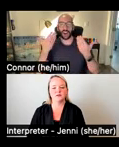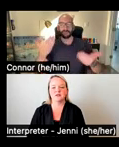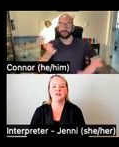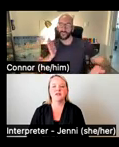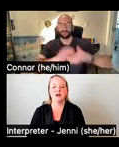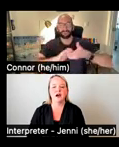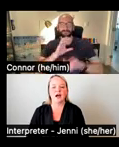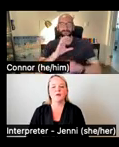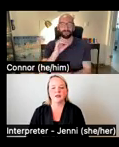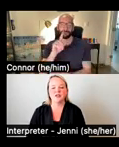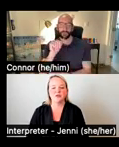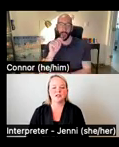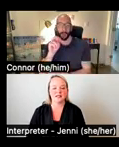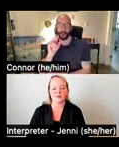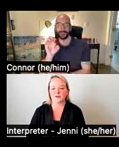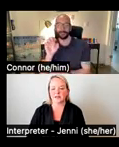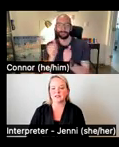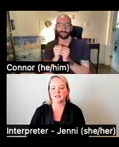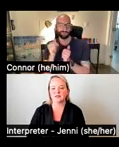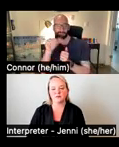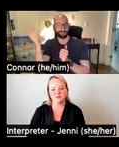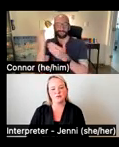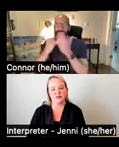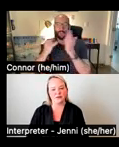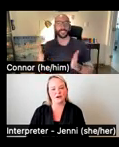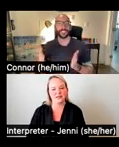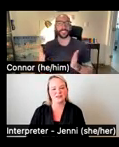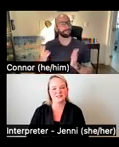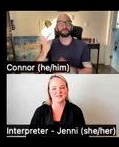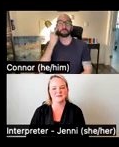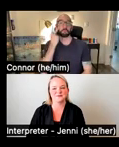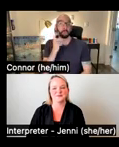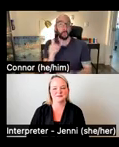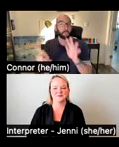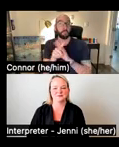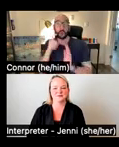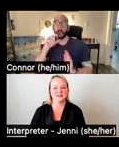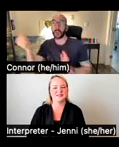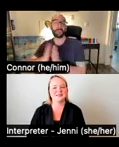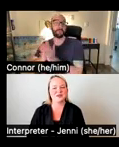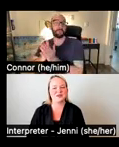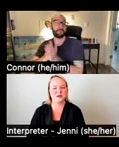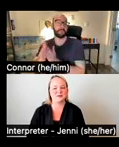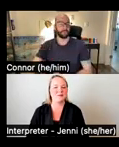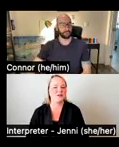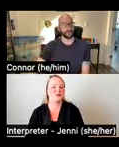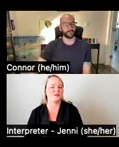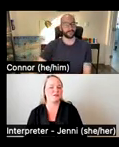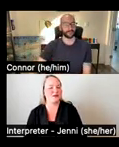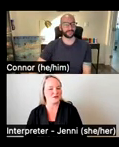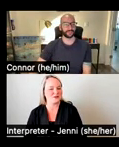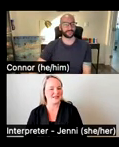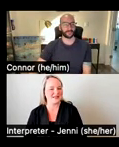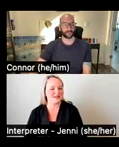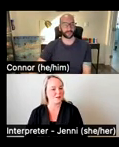I want to collaborate with other artists. Let's see who comes up and who is